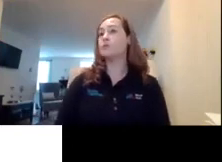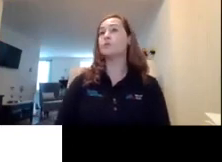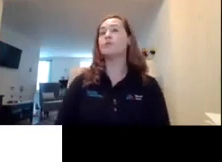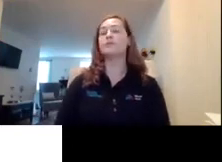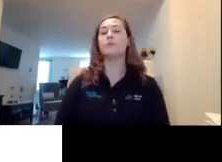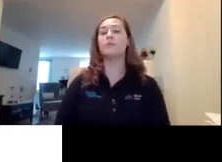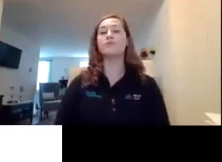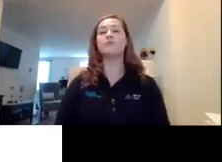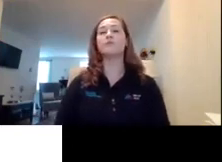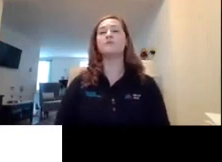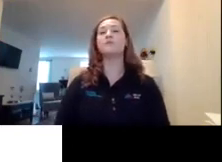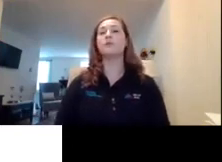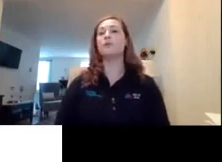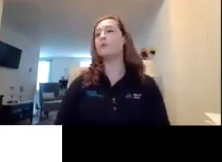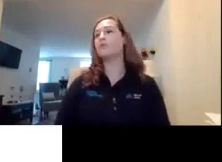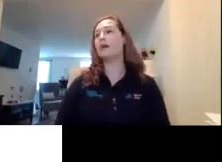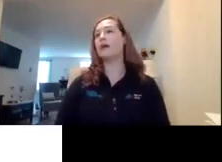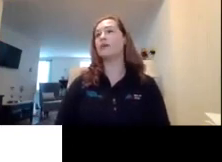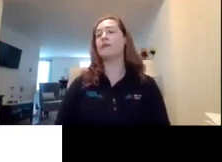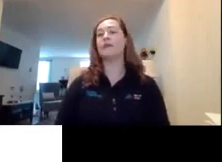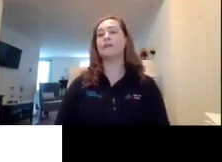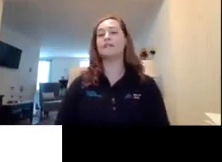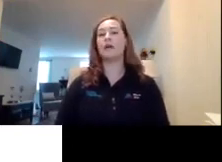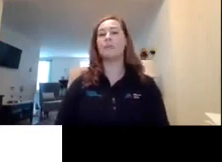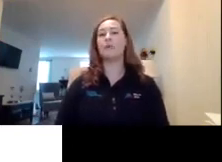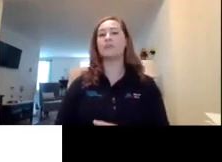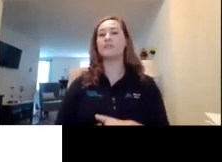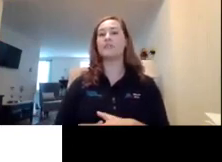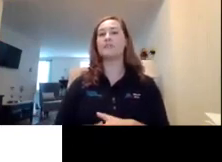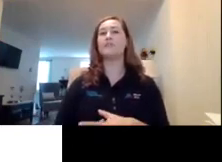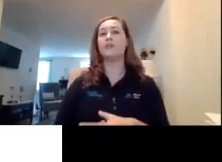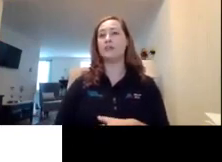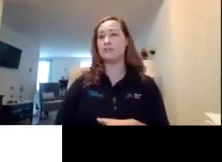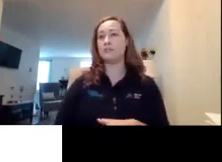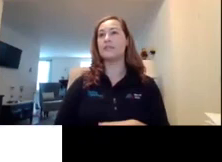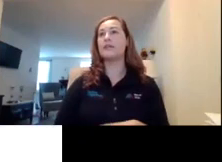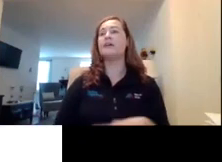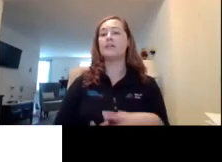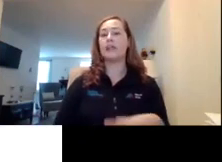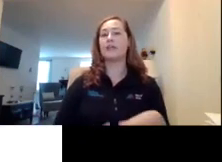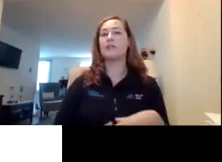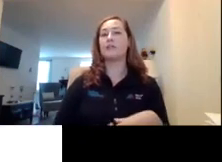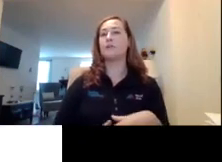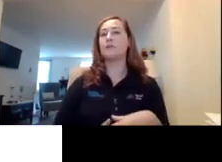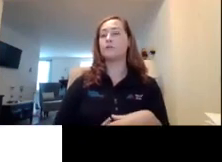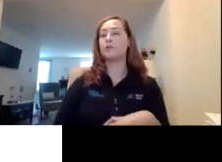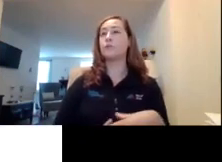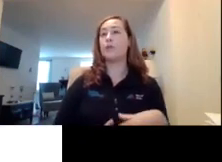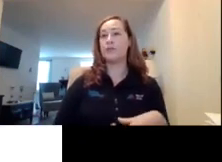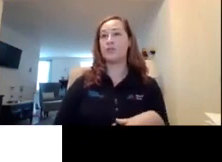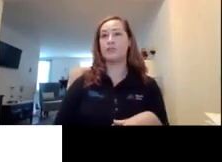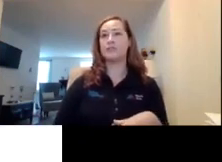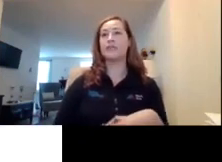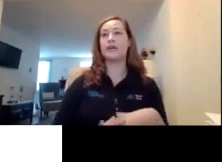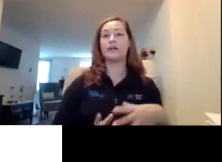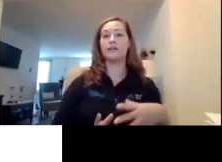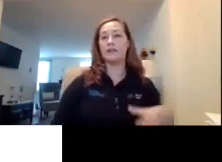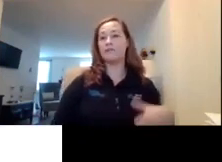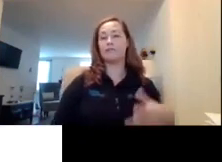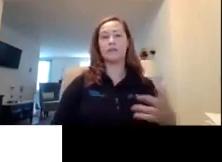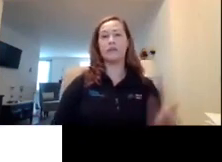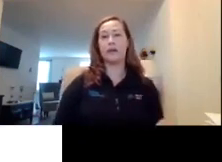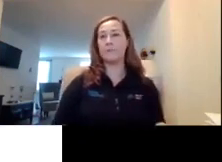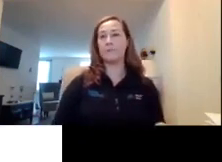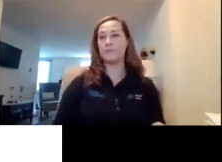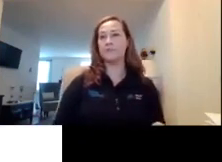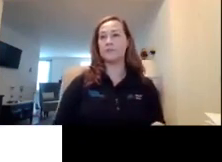we do, the type of services that we provide, and the type of assistive devices that are available to patients at